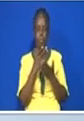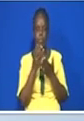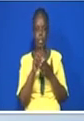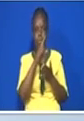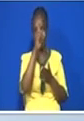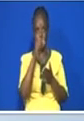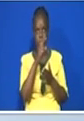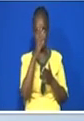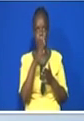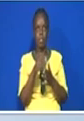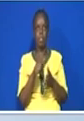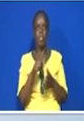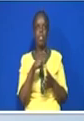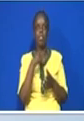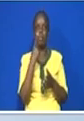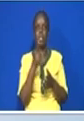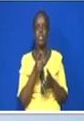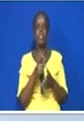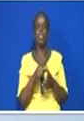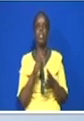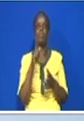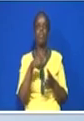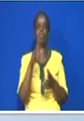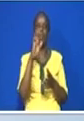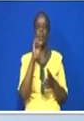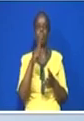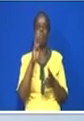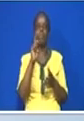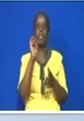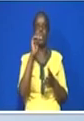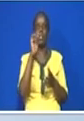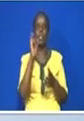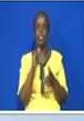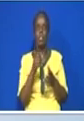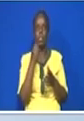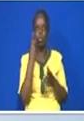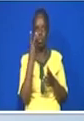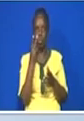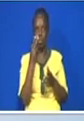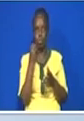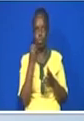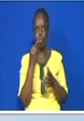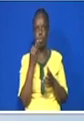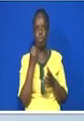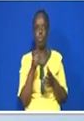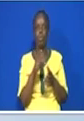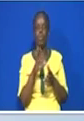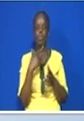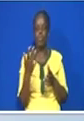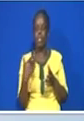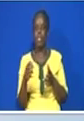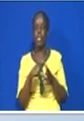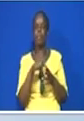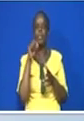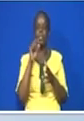question, determine the probability, or the question is 2 beads are picked at random from